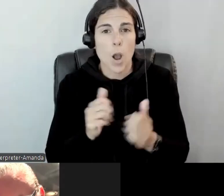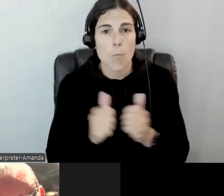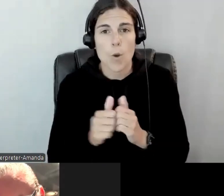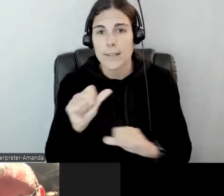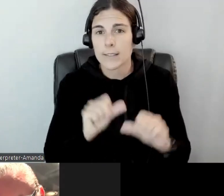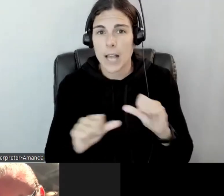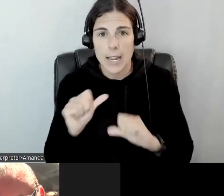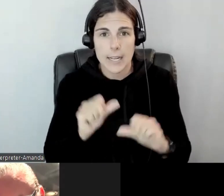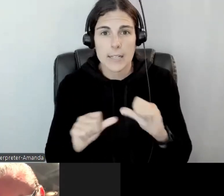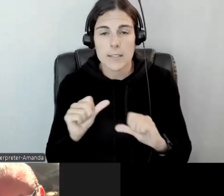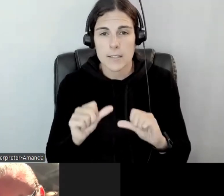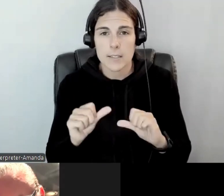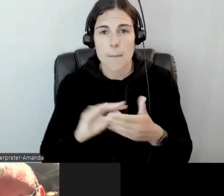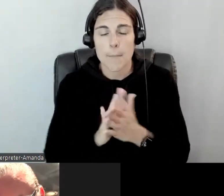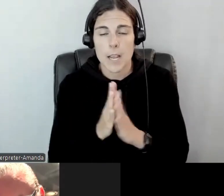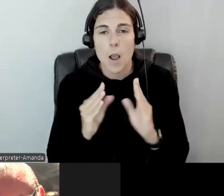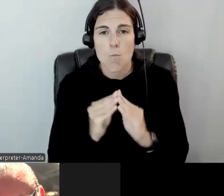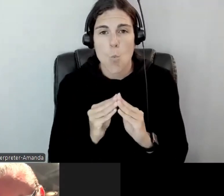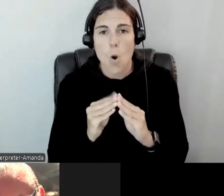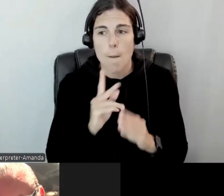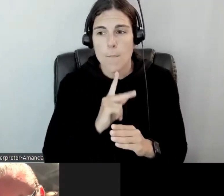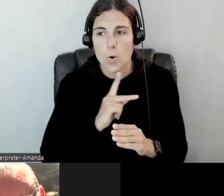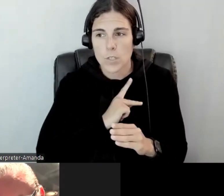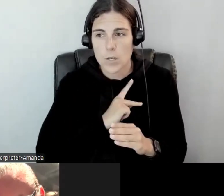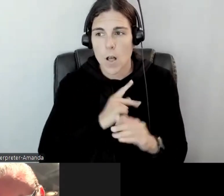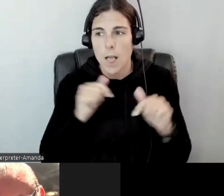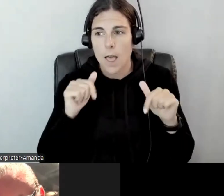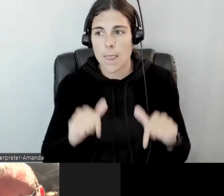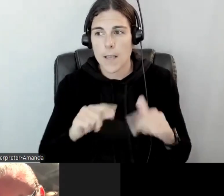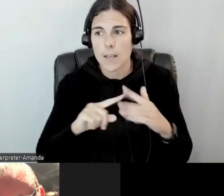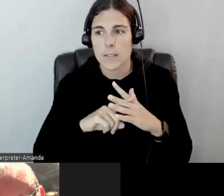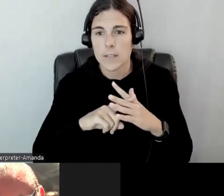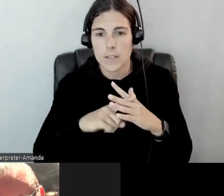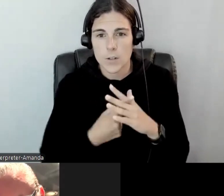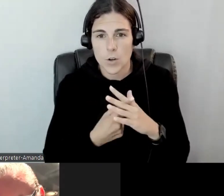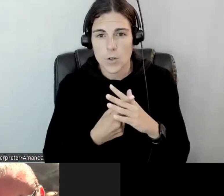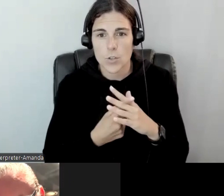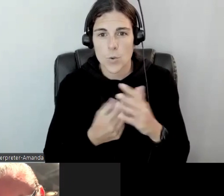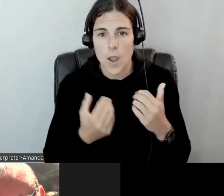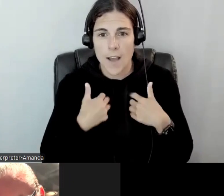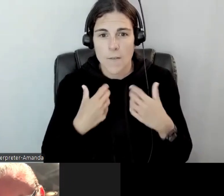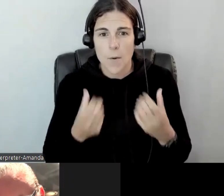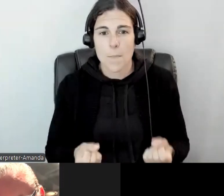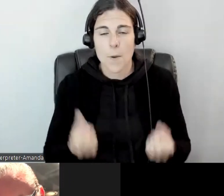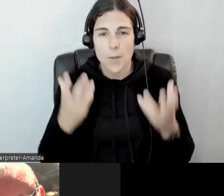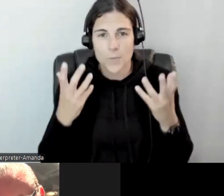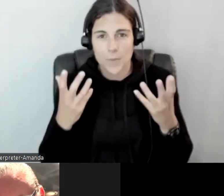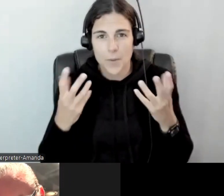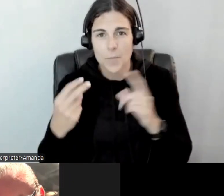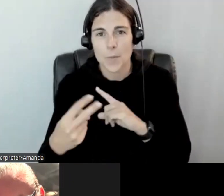autonomy. So in this initiative, we bring multiple perspectives, and the lovely thing is about doing that